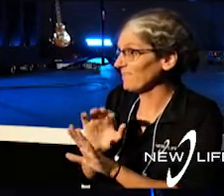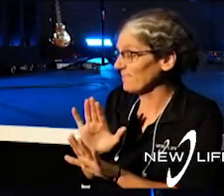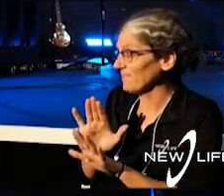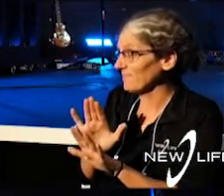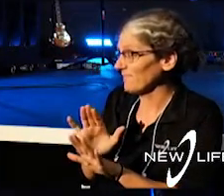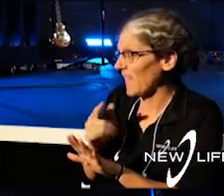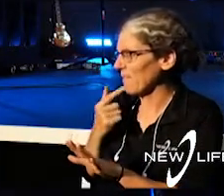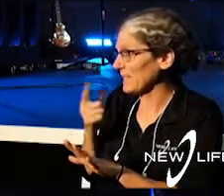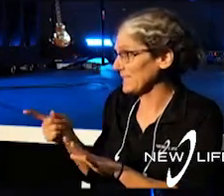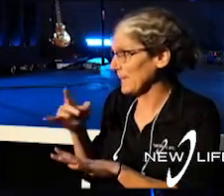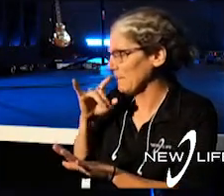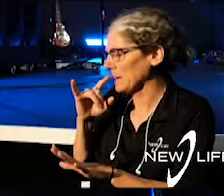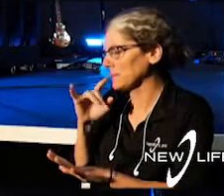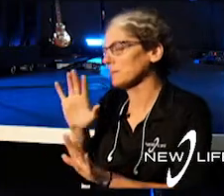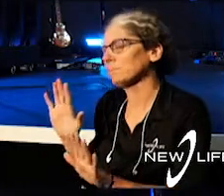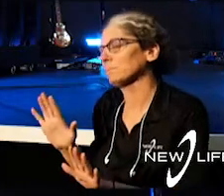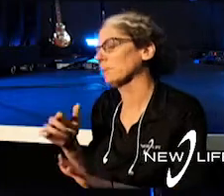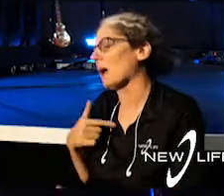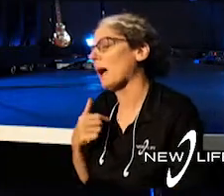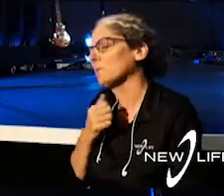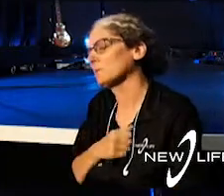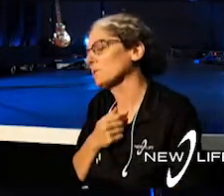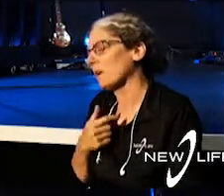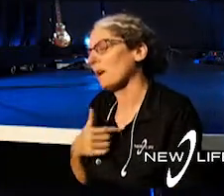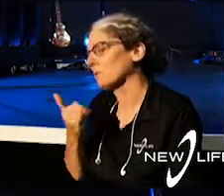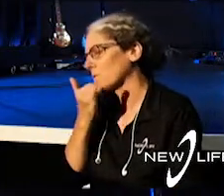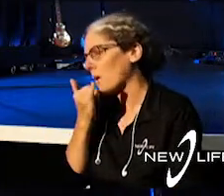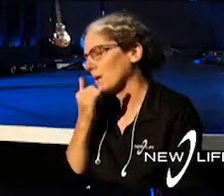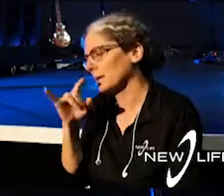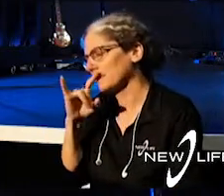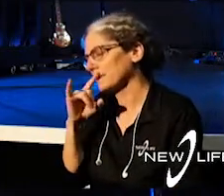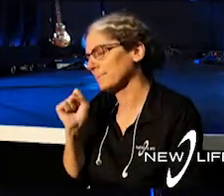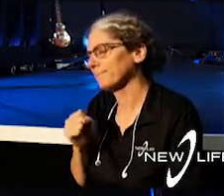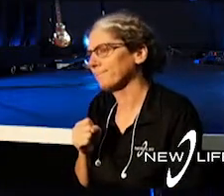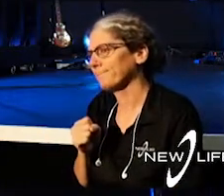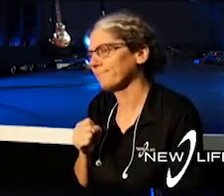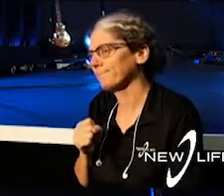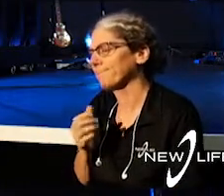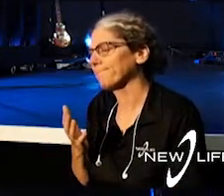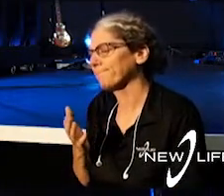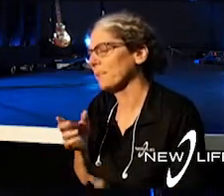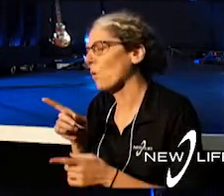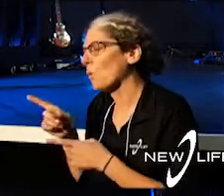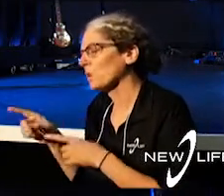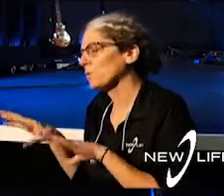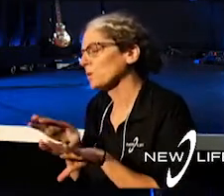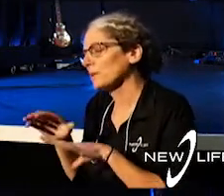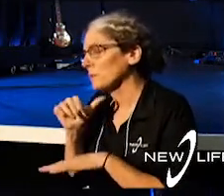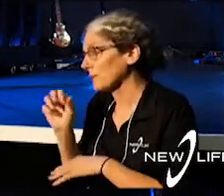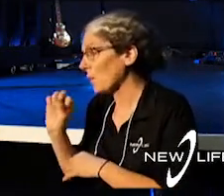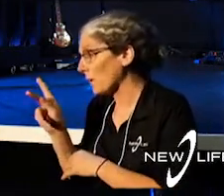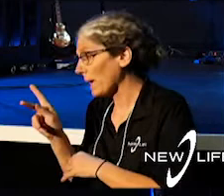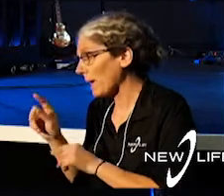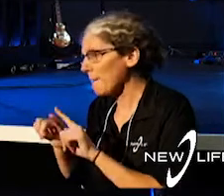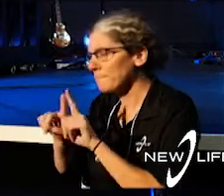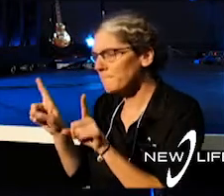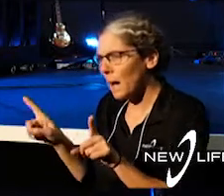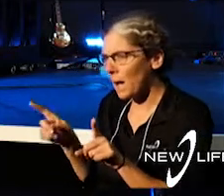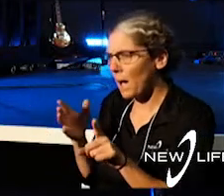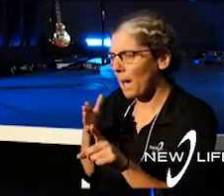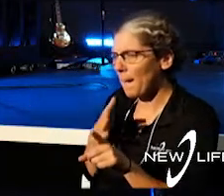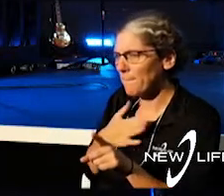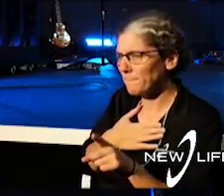I've had to go to my kids and go, listen, I handled that wrong and I'm sorry. What you did was not okay,